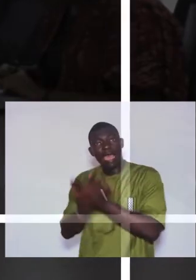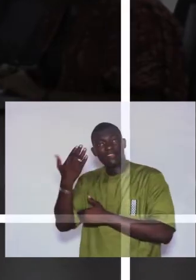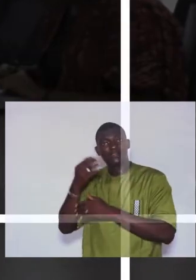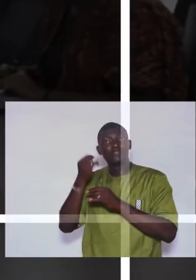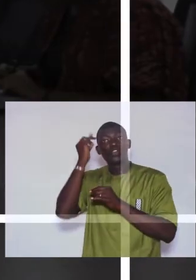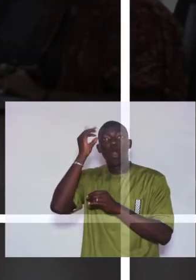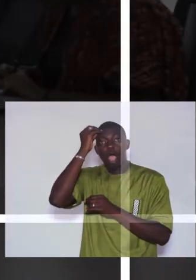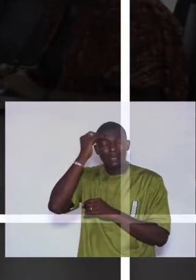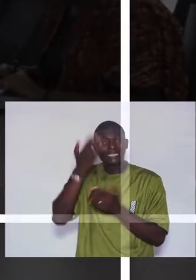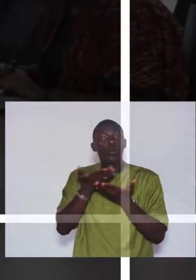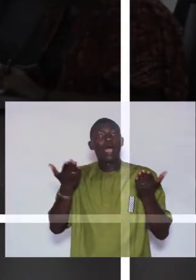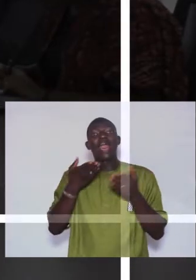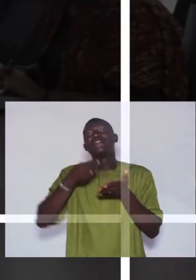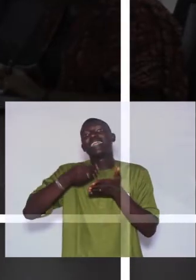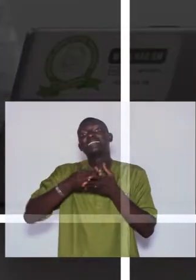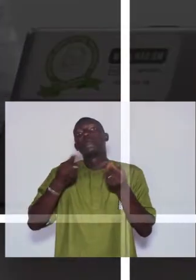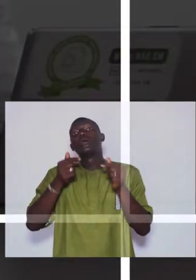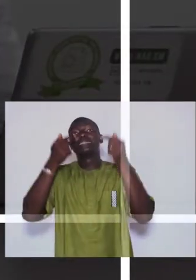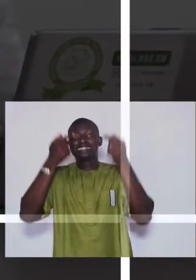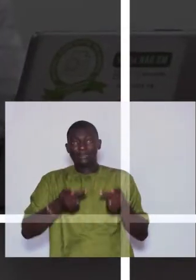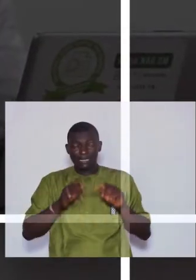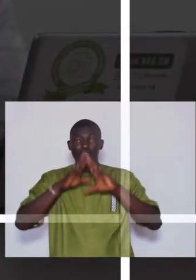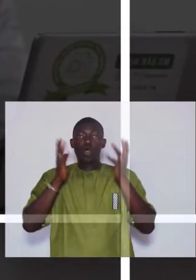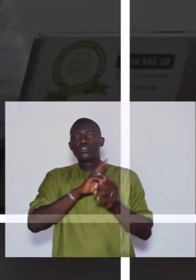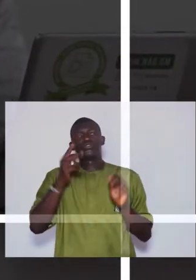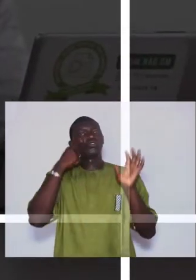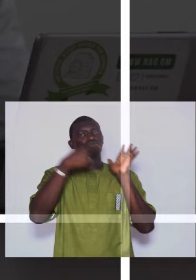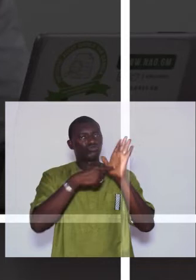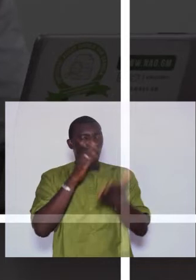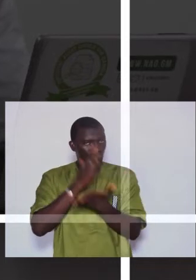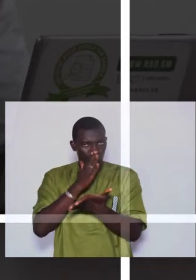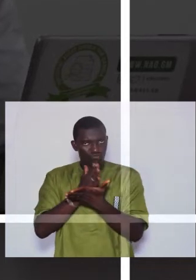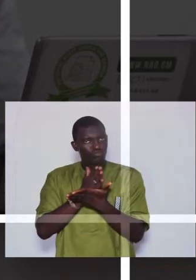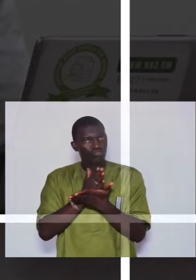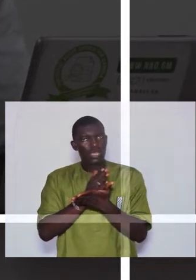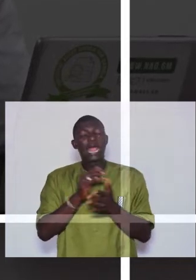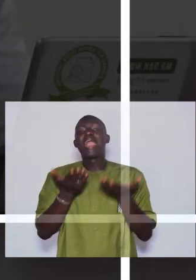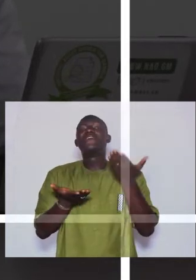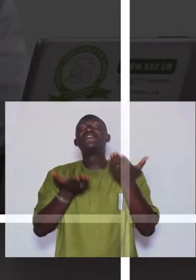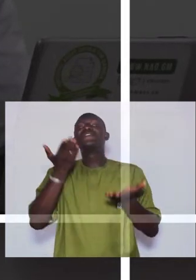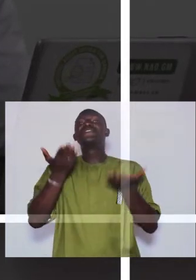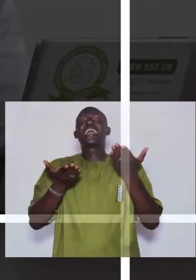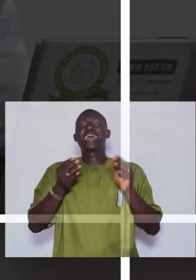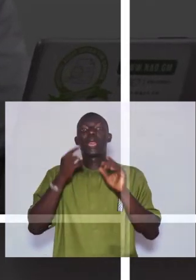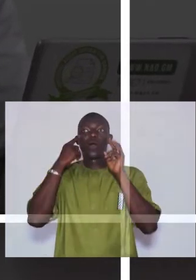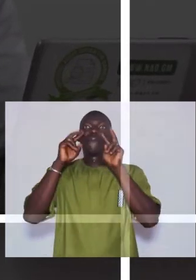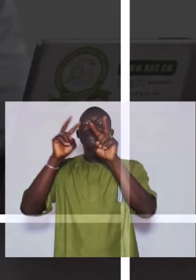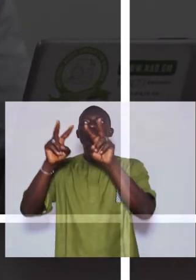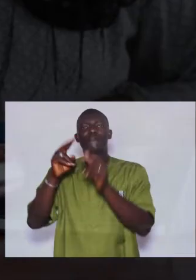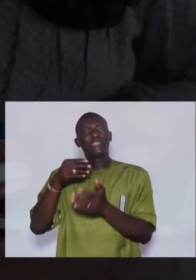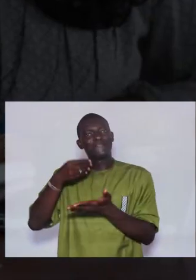is where the financial statements as a whole does not show a true and fair view of the institution's financial